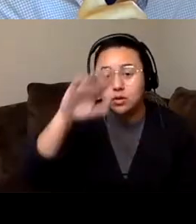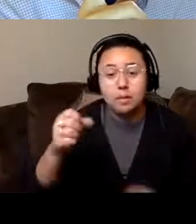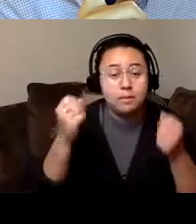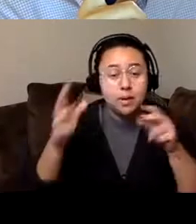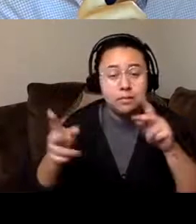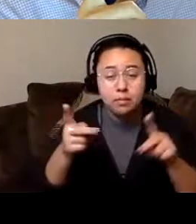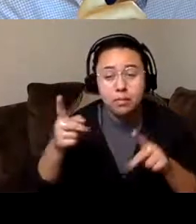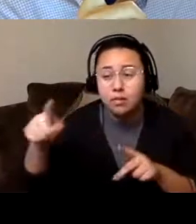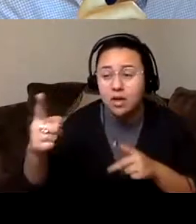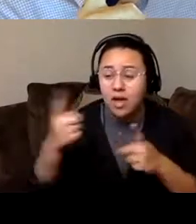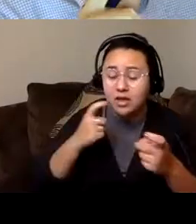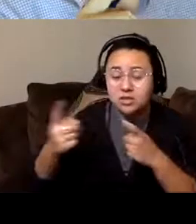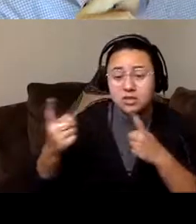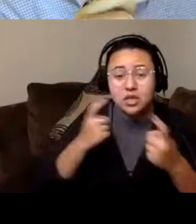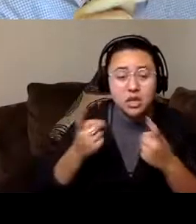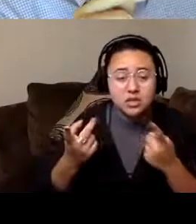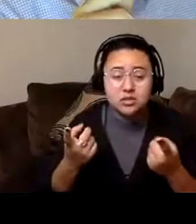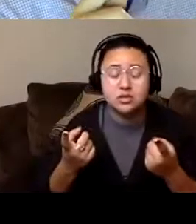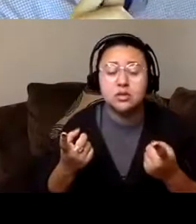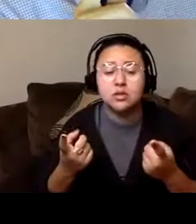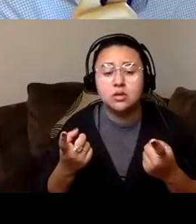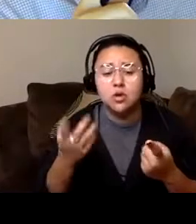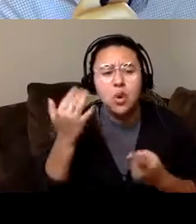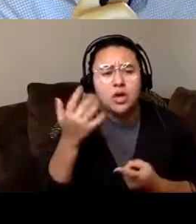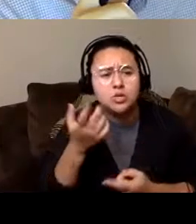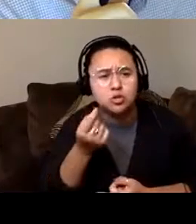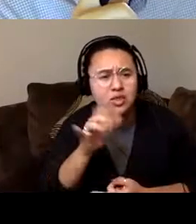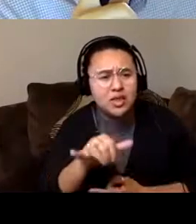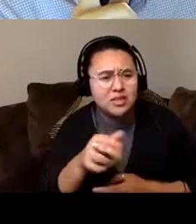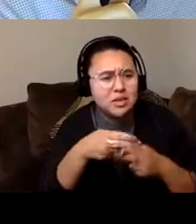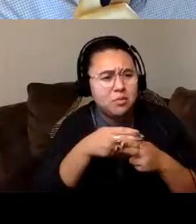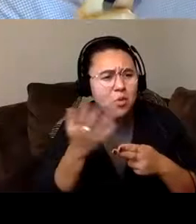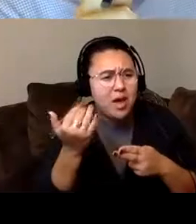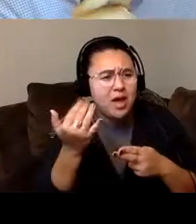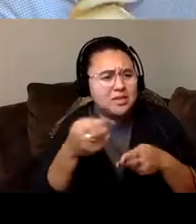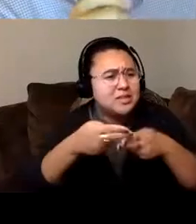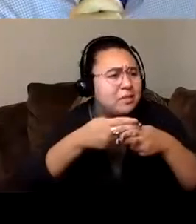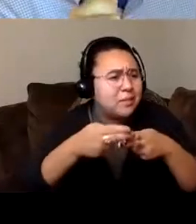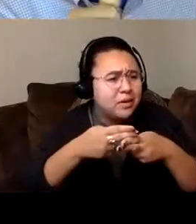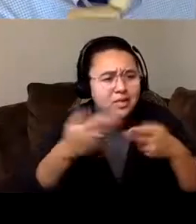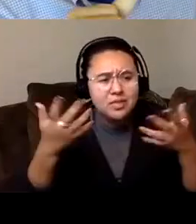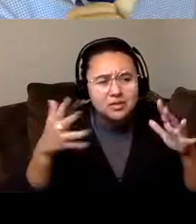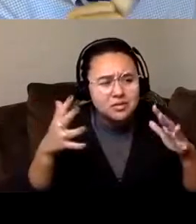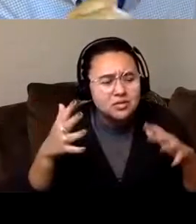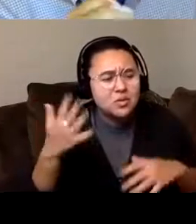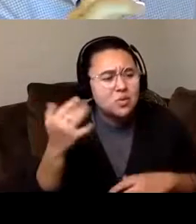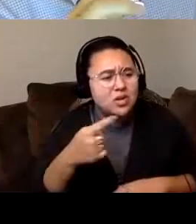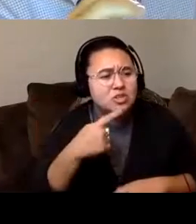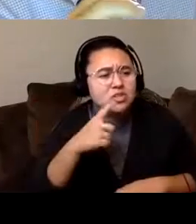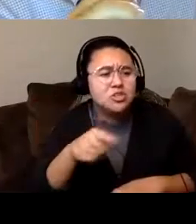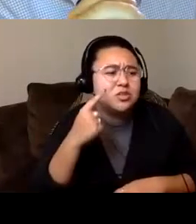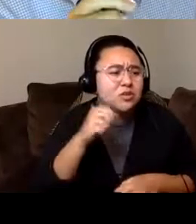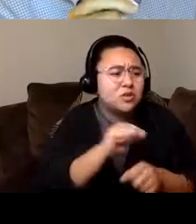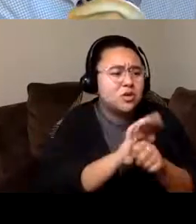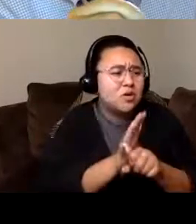people asking us to why are we doing this in a temporary way? Why are we saying that, hey, this is just for COVID?